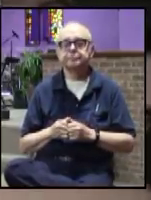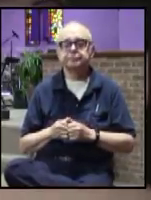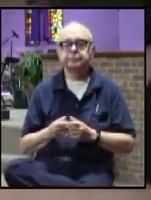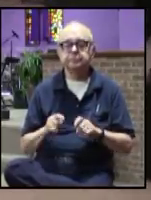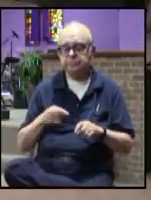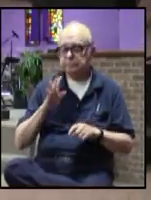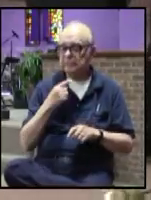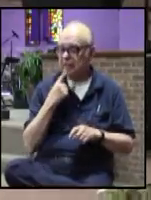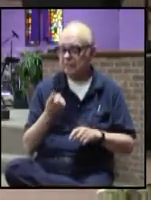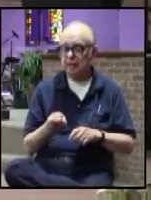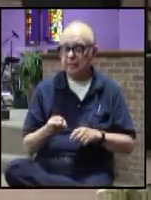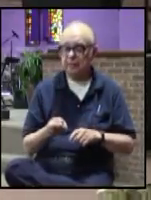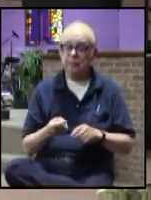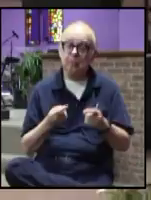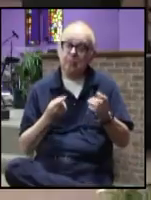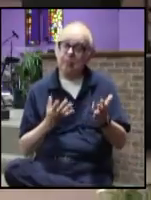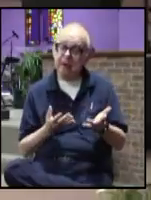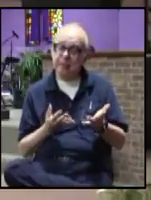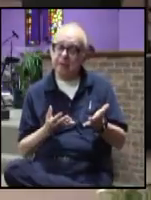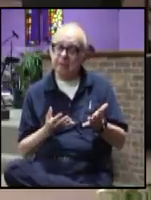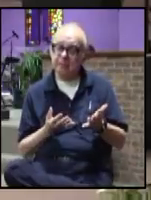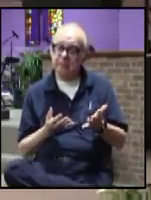When God is saying, hold on a minute.